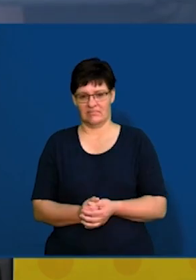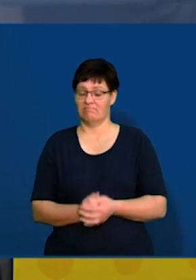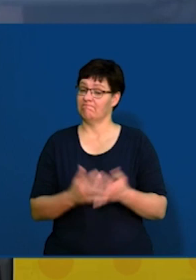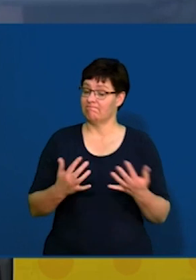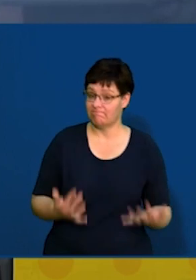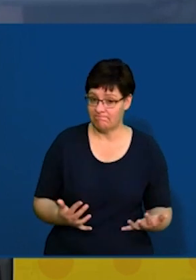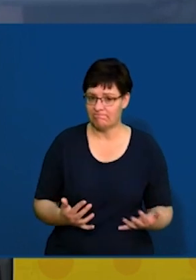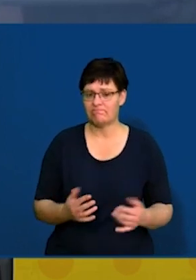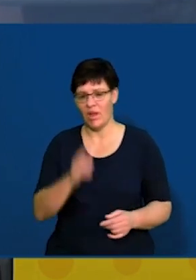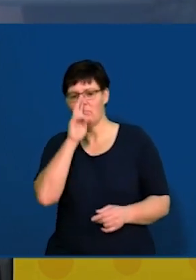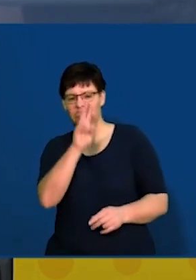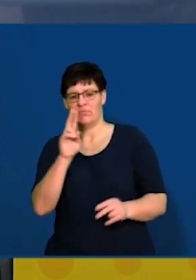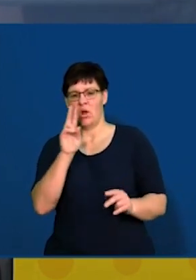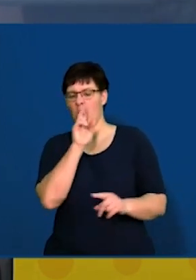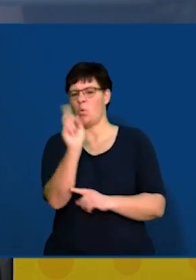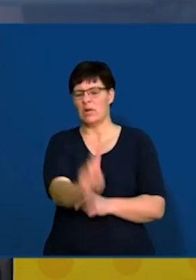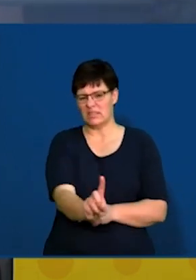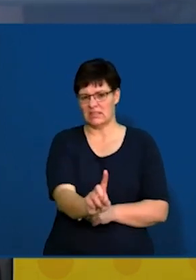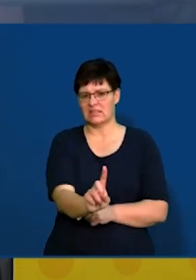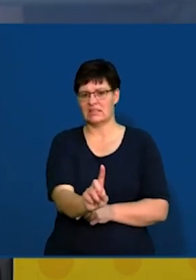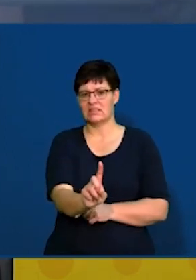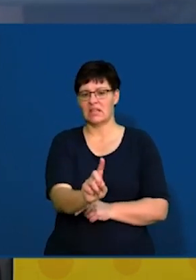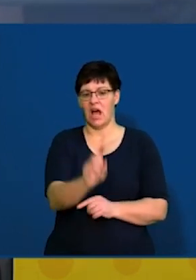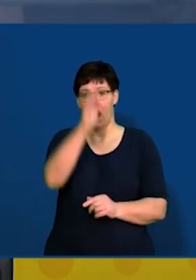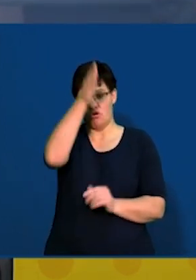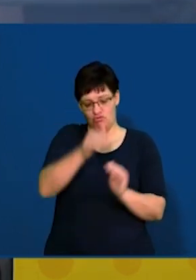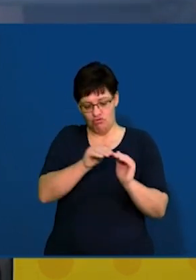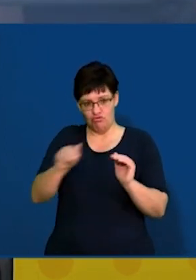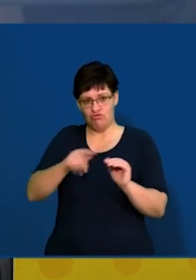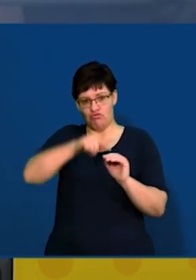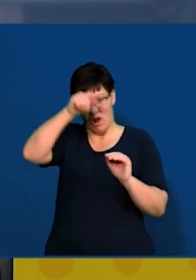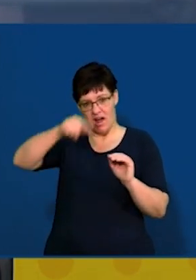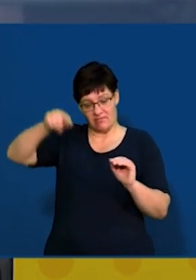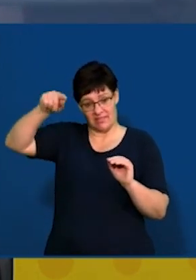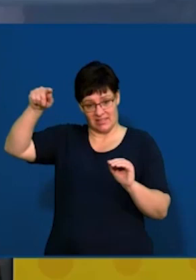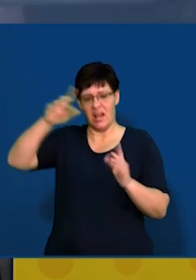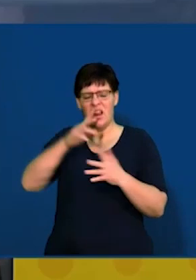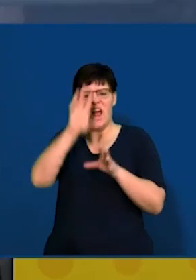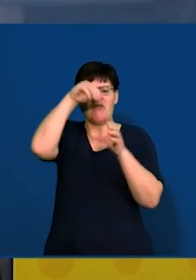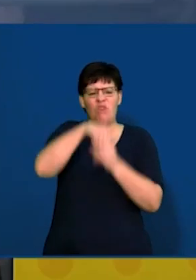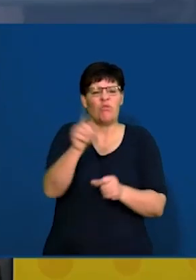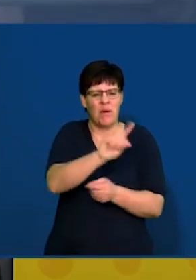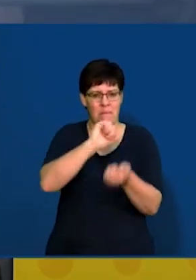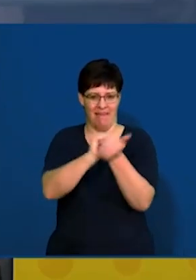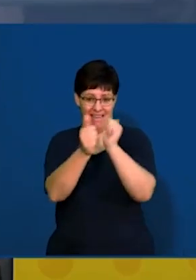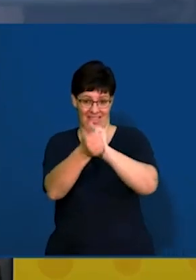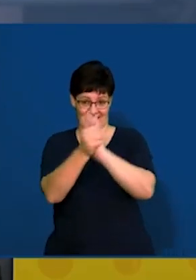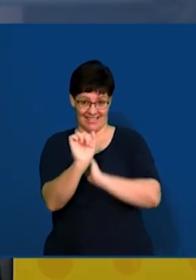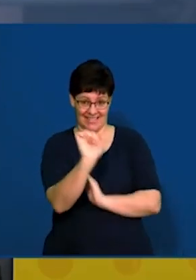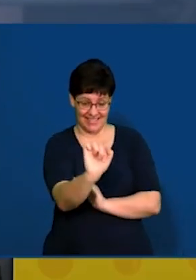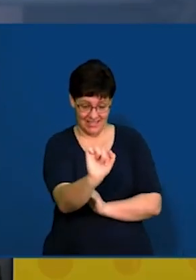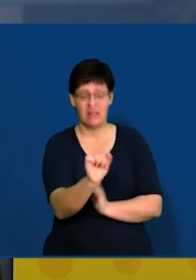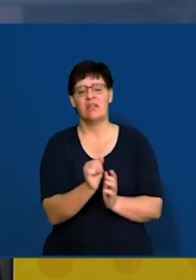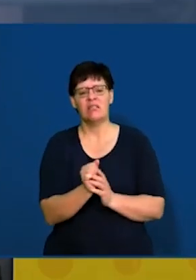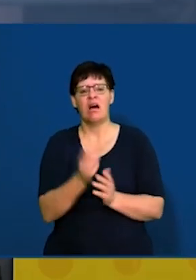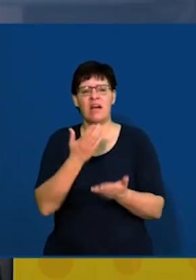Now, a brief look at the graph work that has to do with the mathematical skills. And, in most cases, it could be based